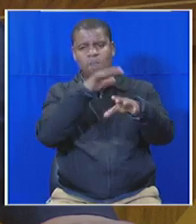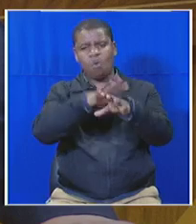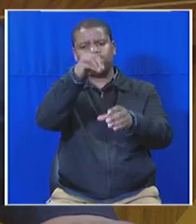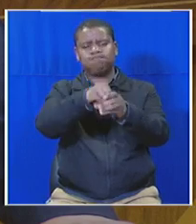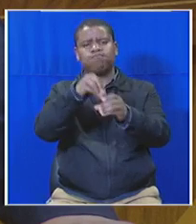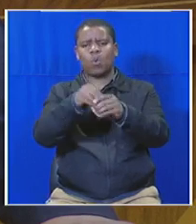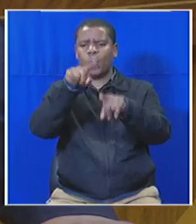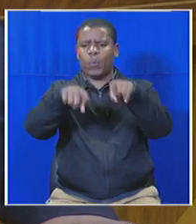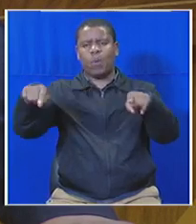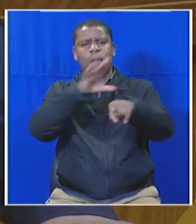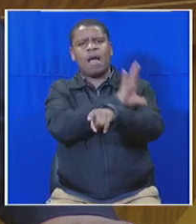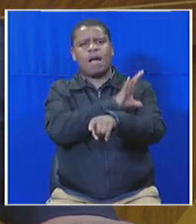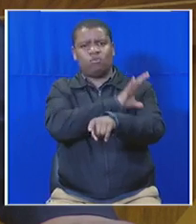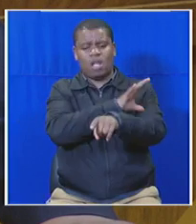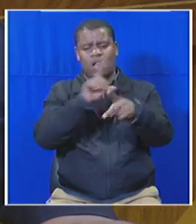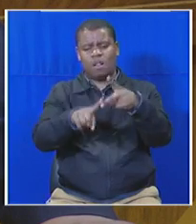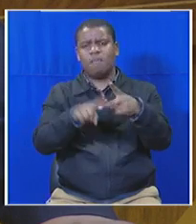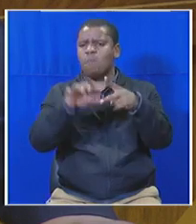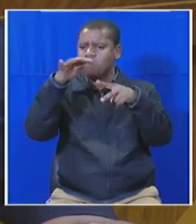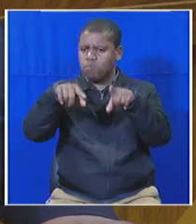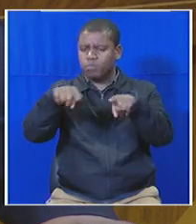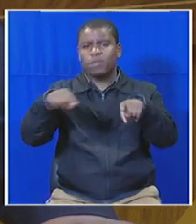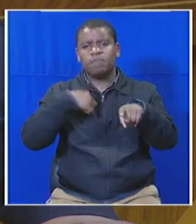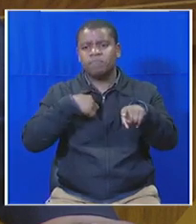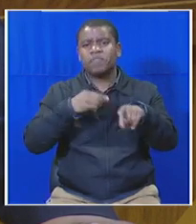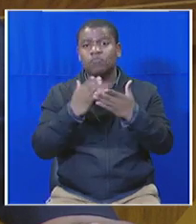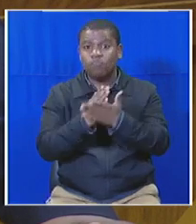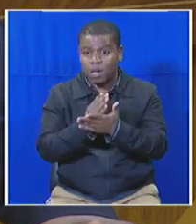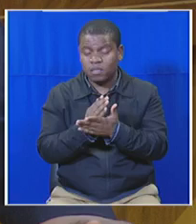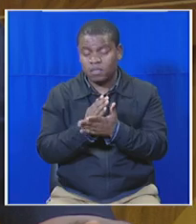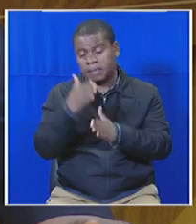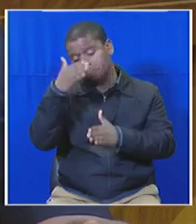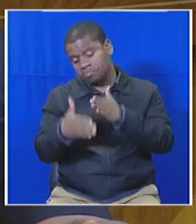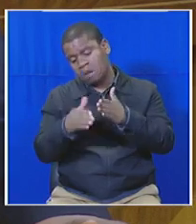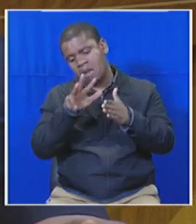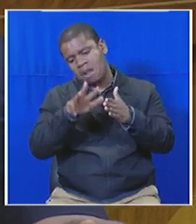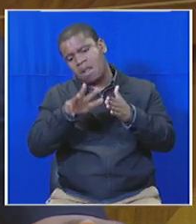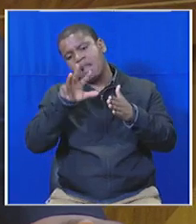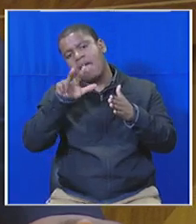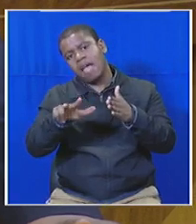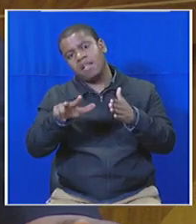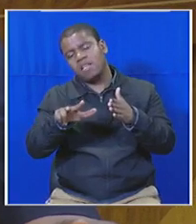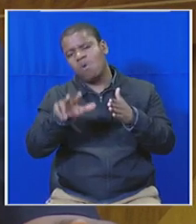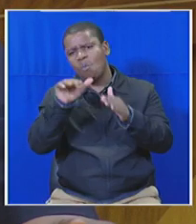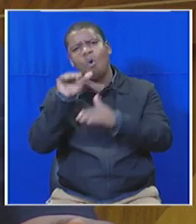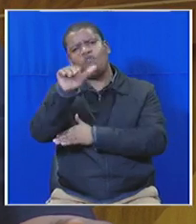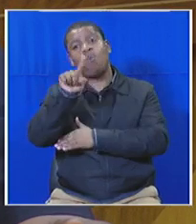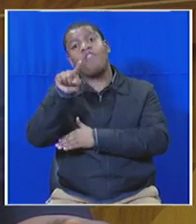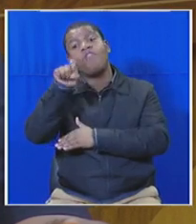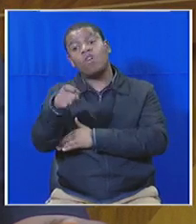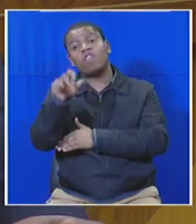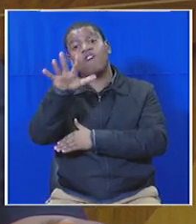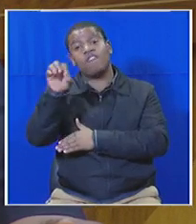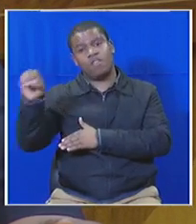council civil service skills. By the end of 2008, over 1,500